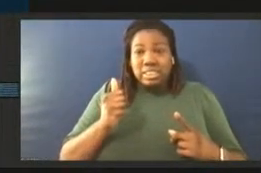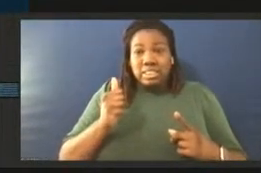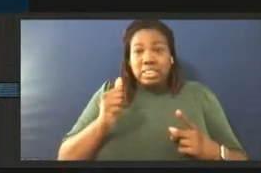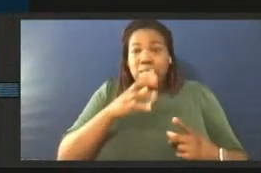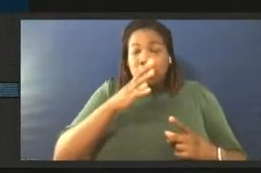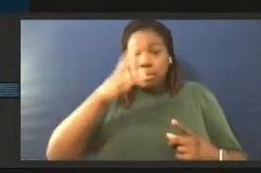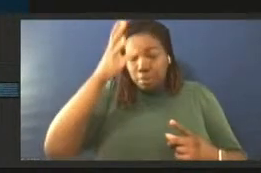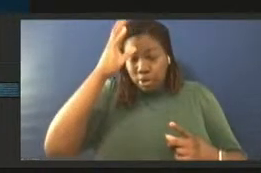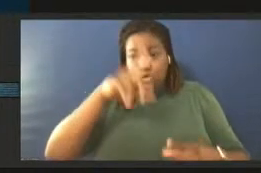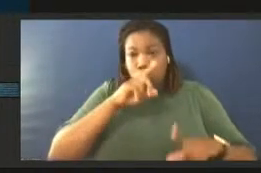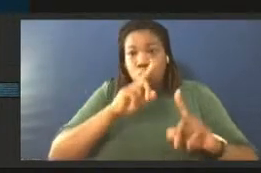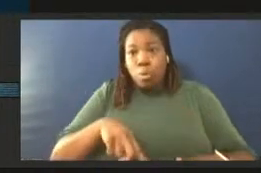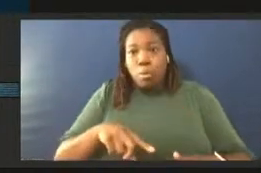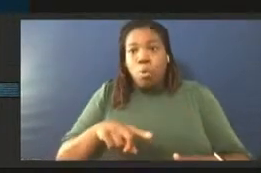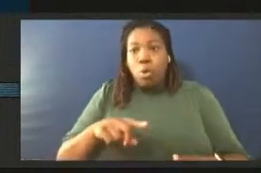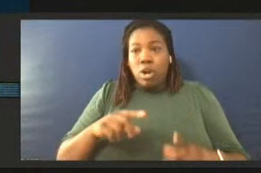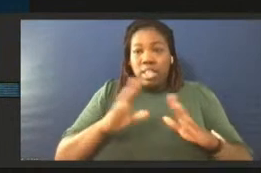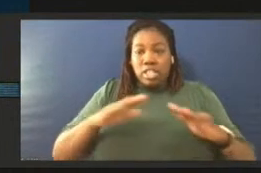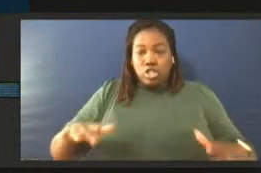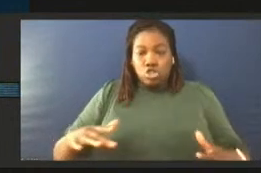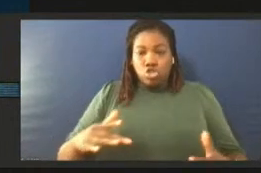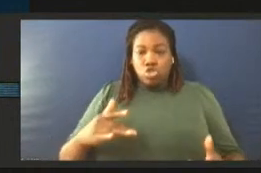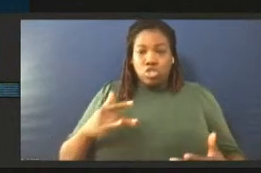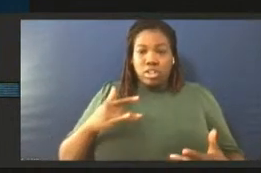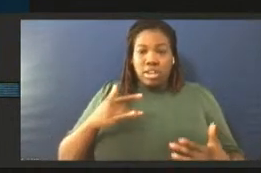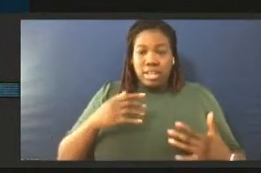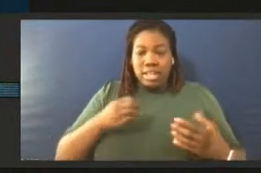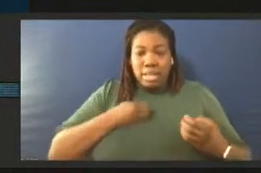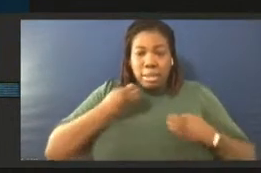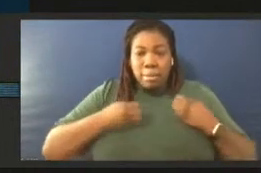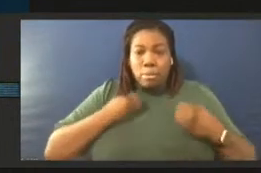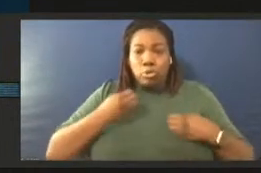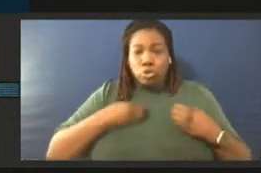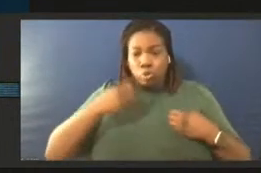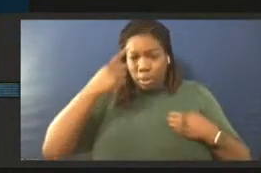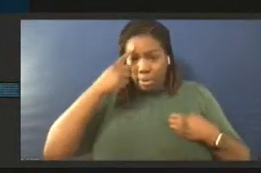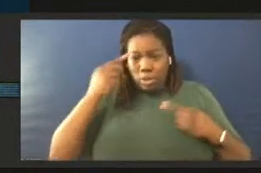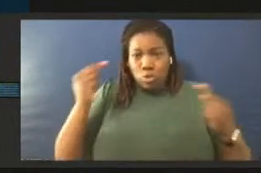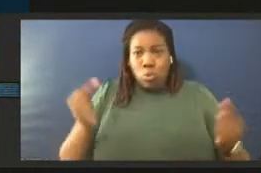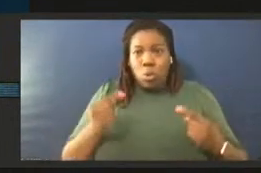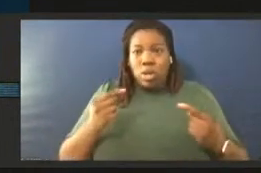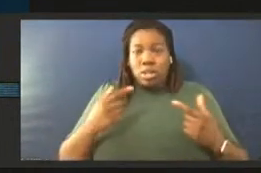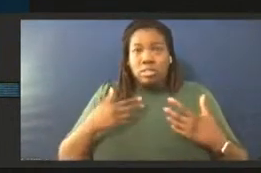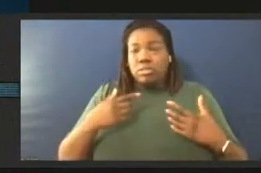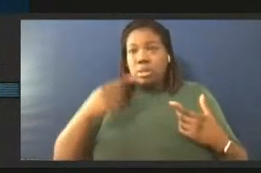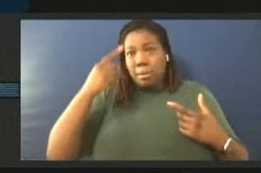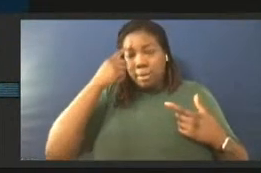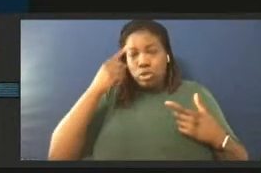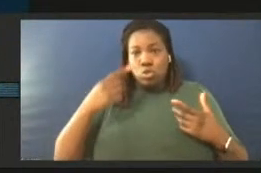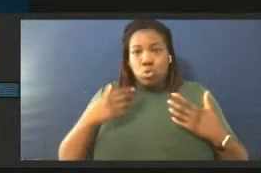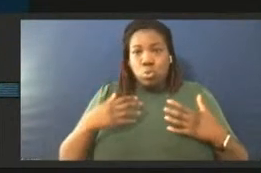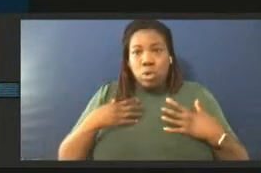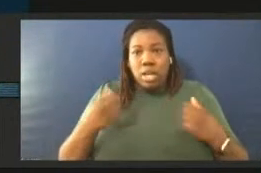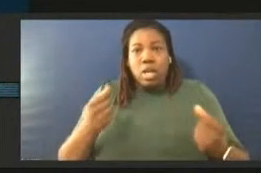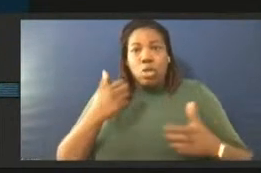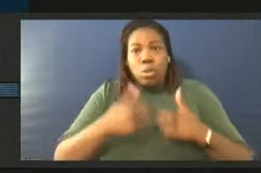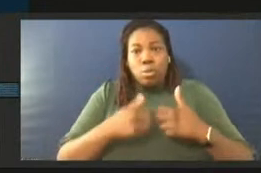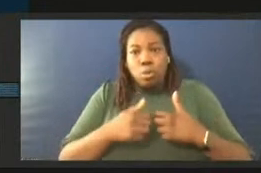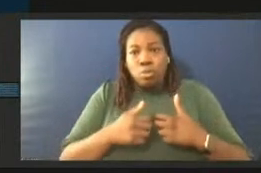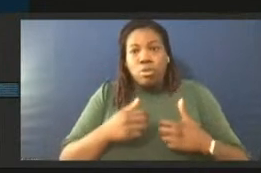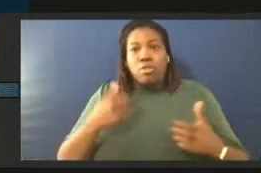already experiencing harm to their emotional and mental health because of social distancing and